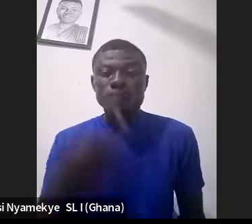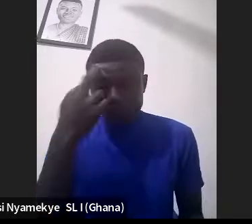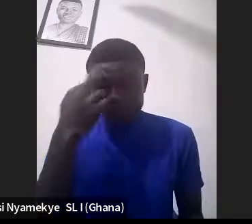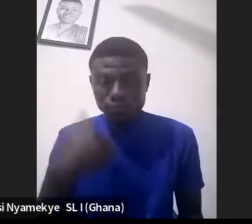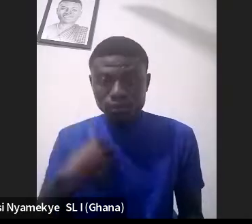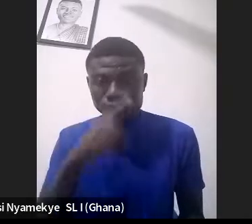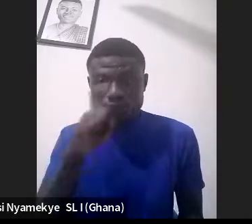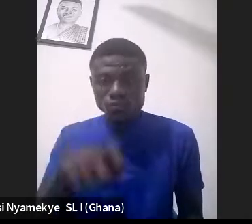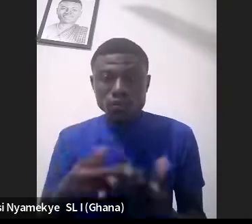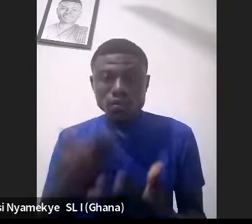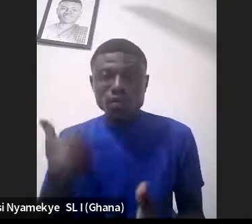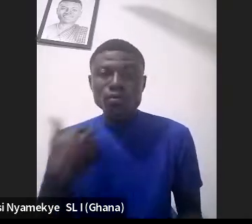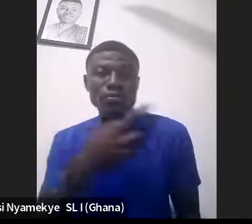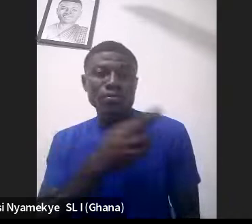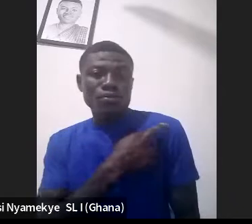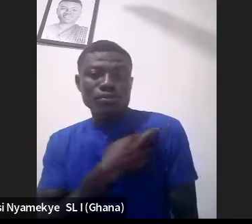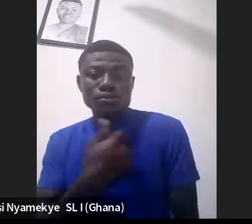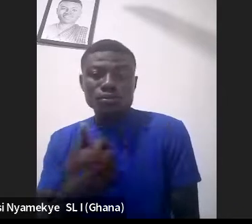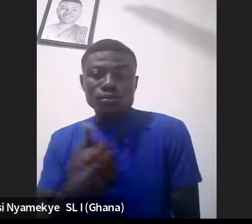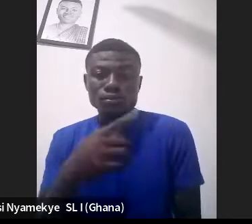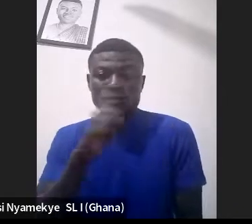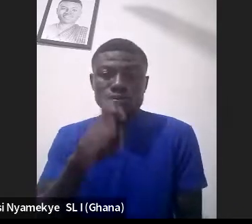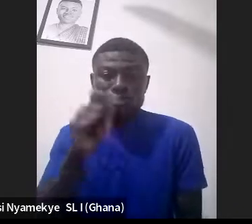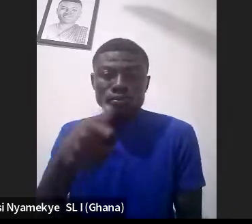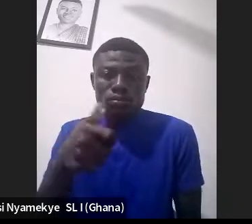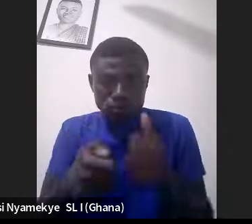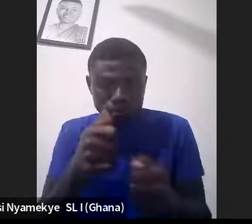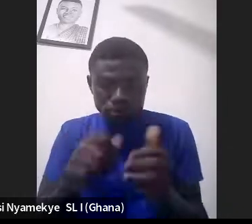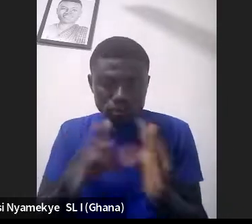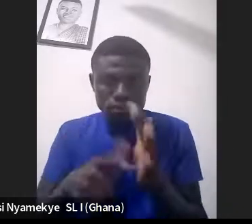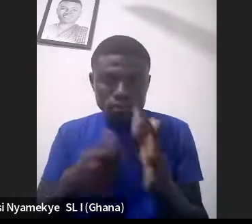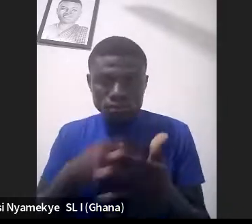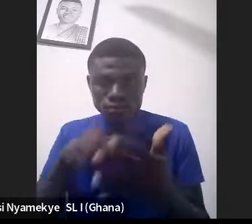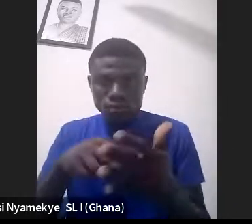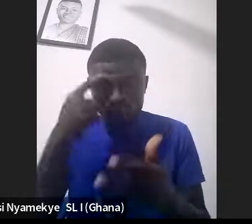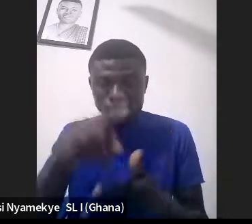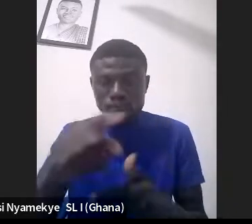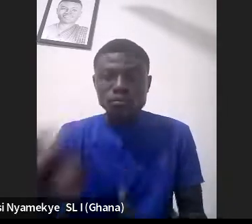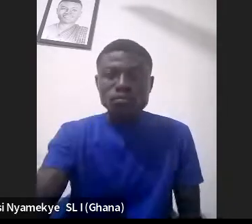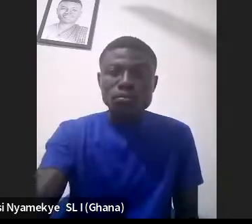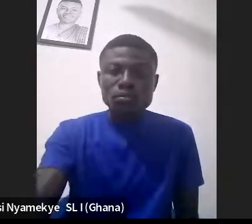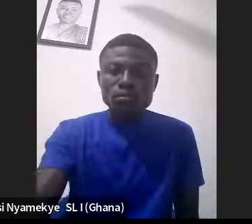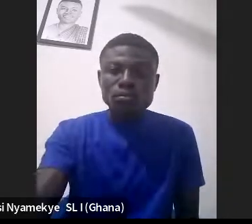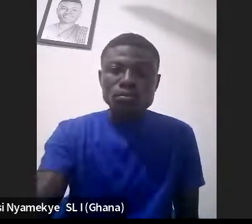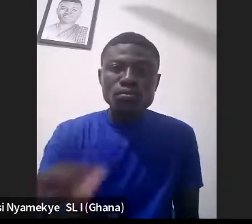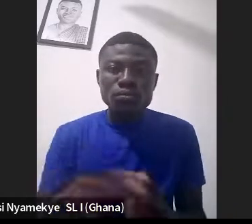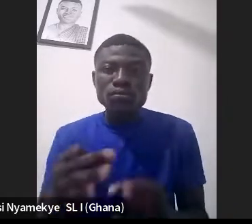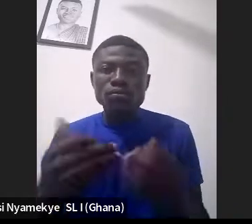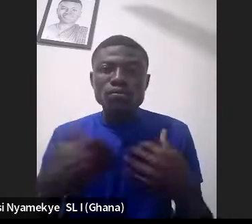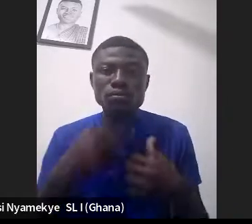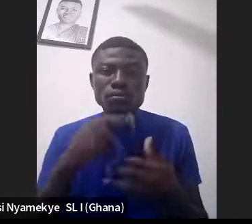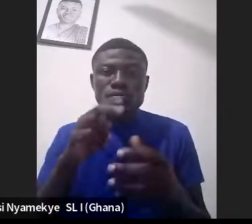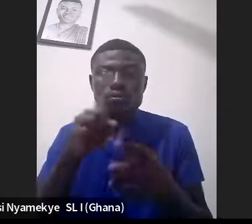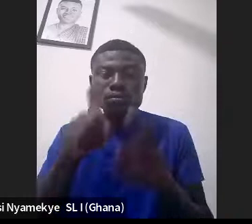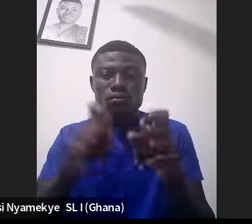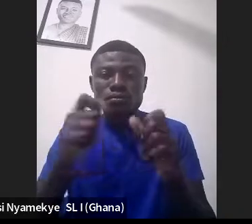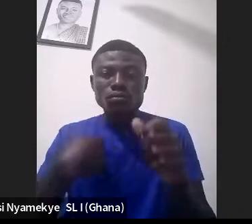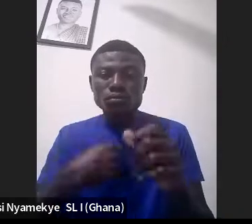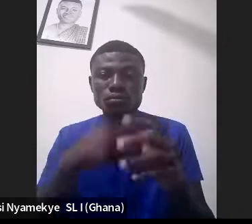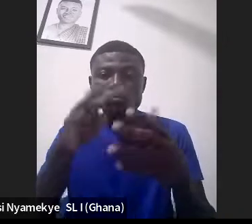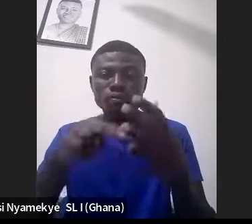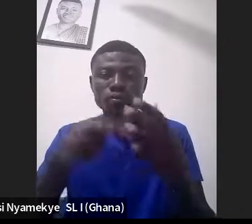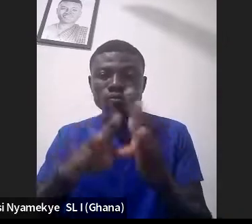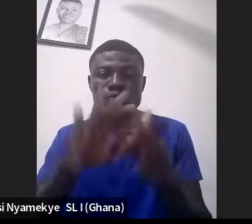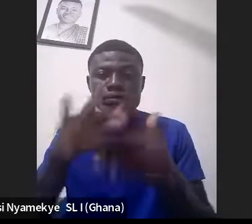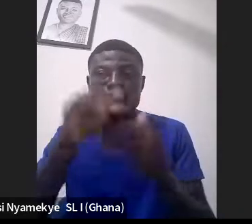Rosa speaks, if you have a question, you can type it in the chat box so I can ask Melanie about